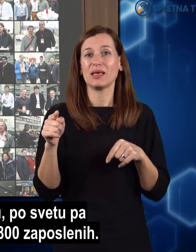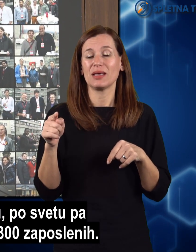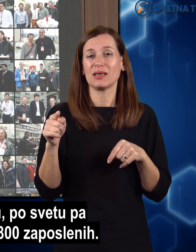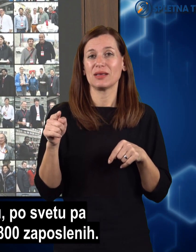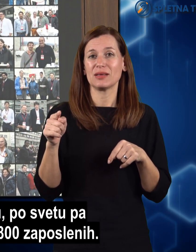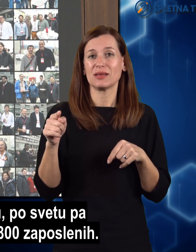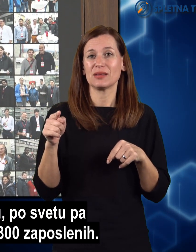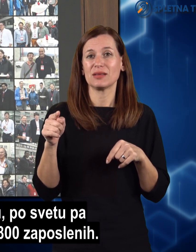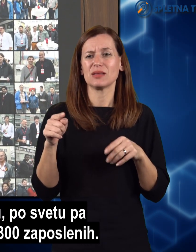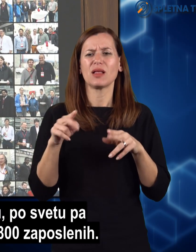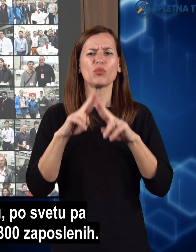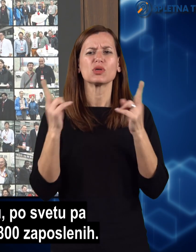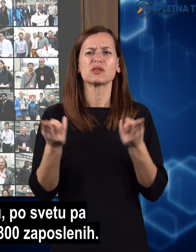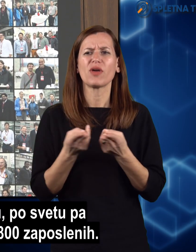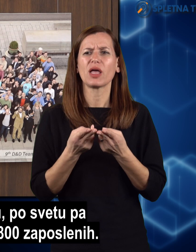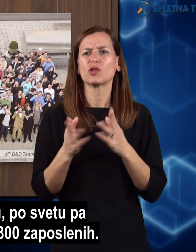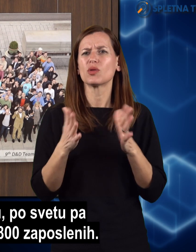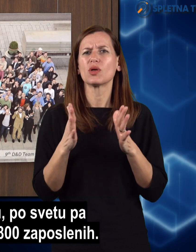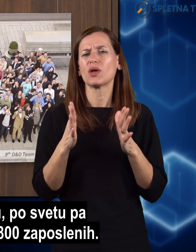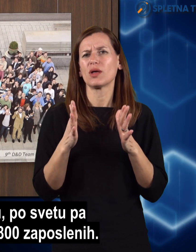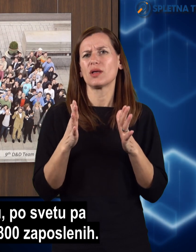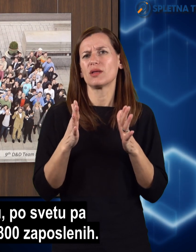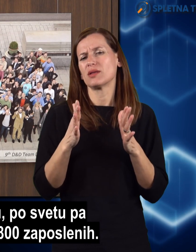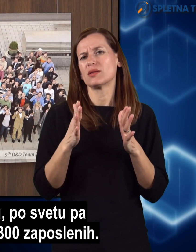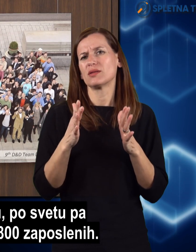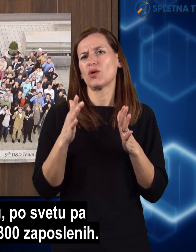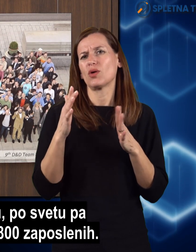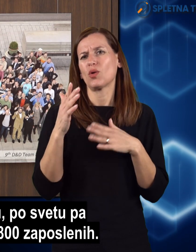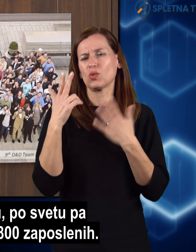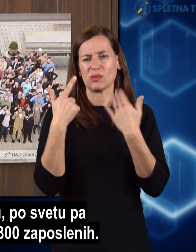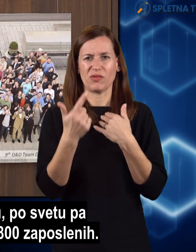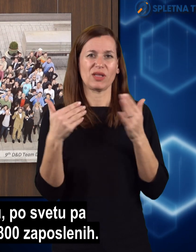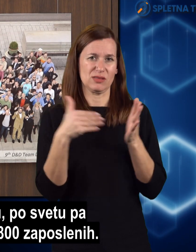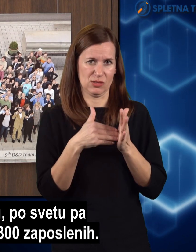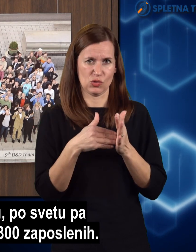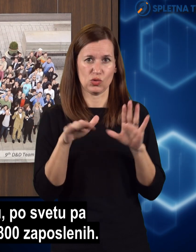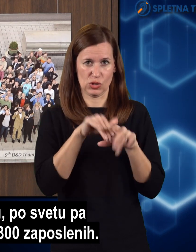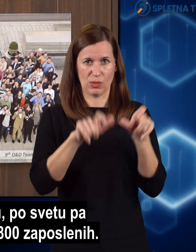worldwide we have approximately 2,800 employees.